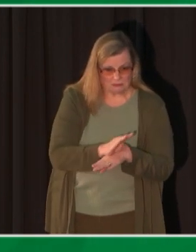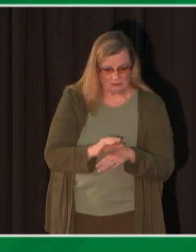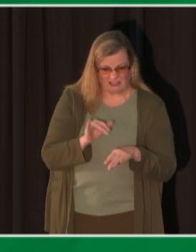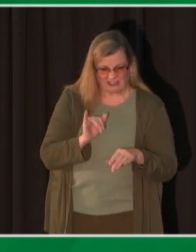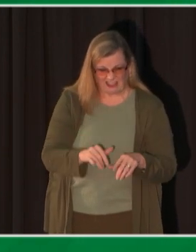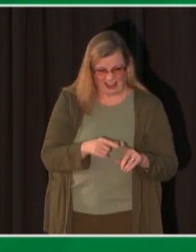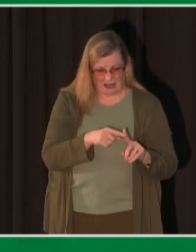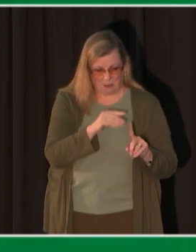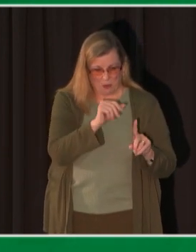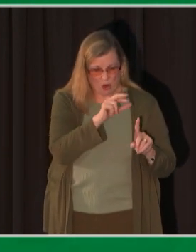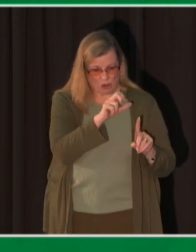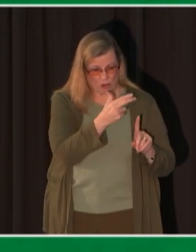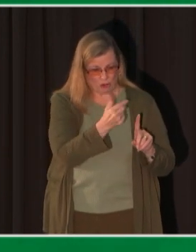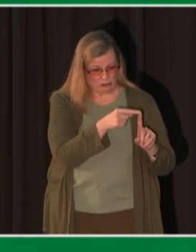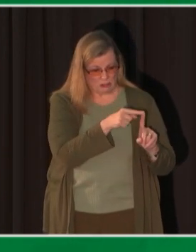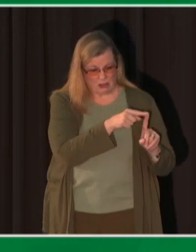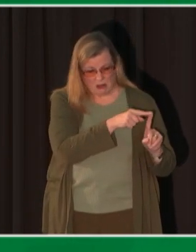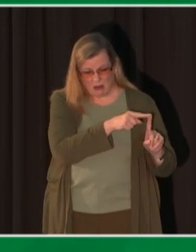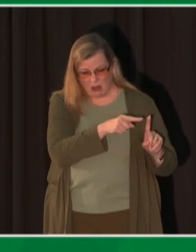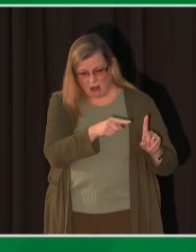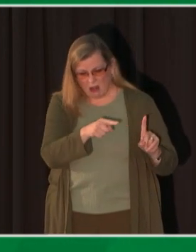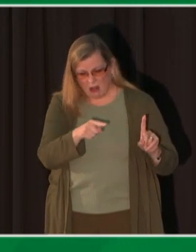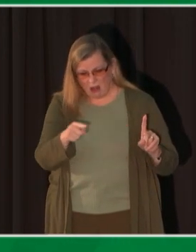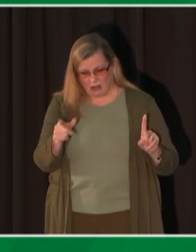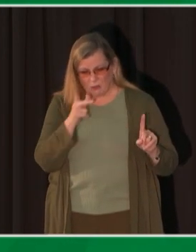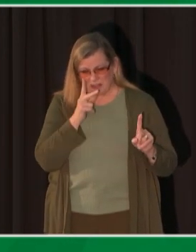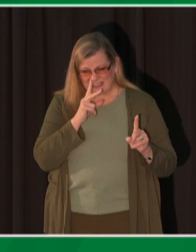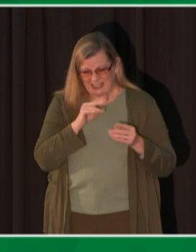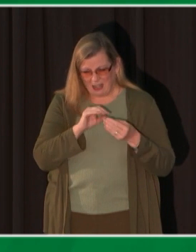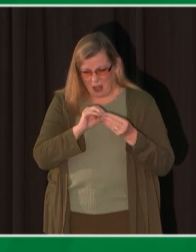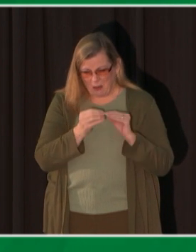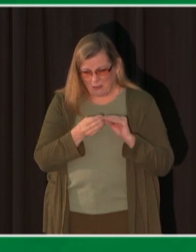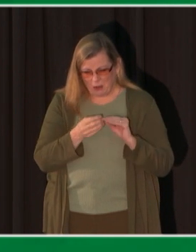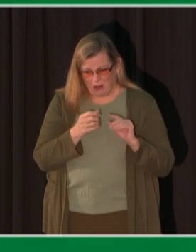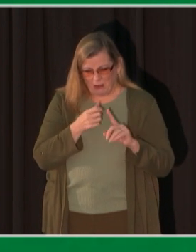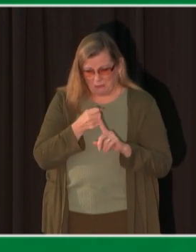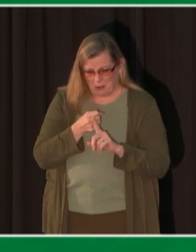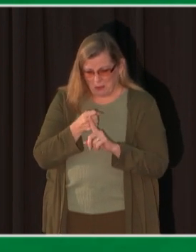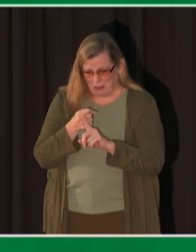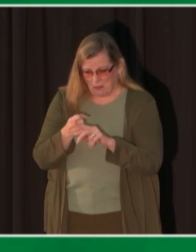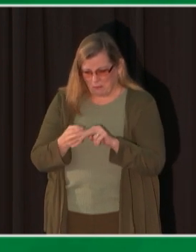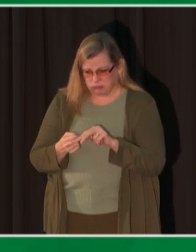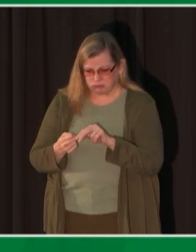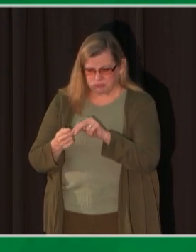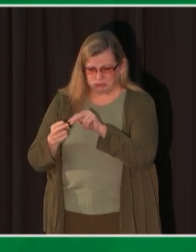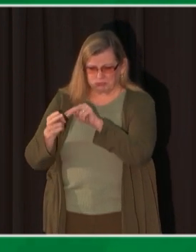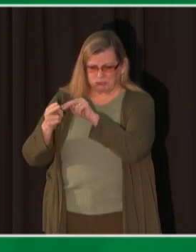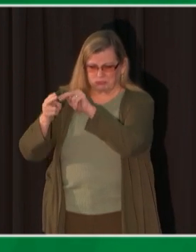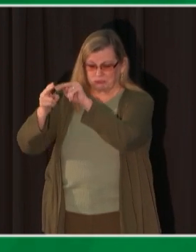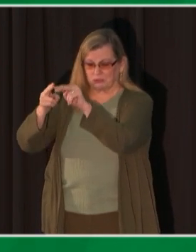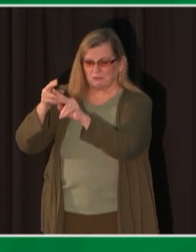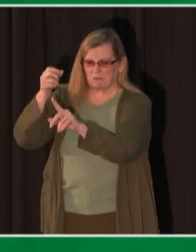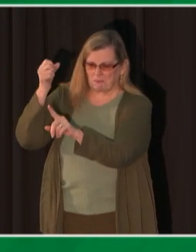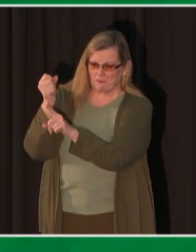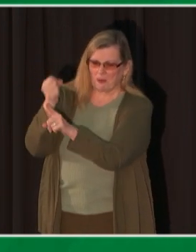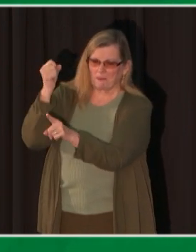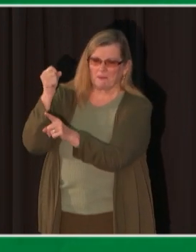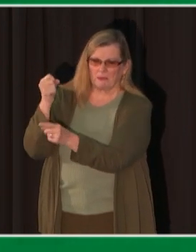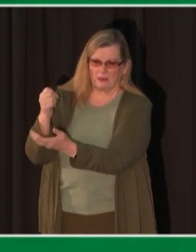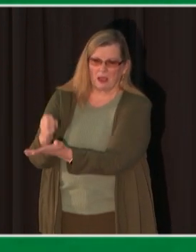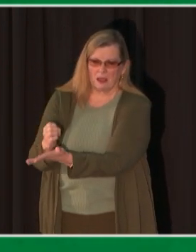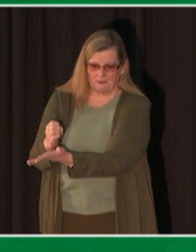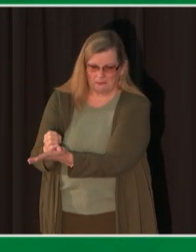in based on the impact of closing our economy. So since March 13th,